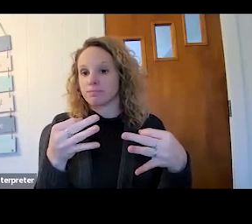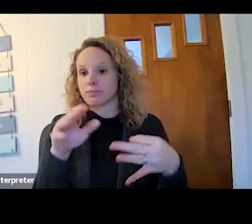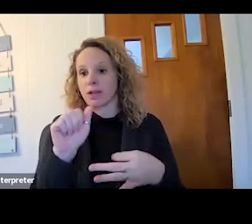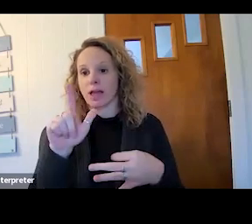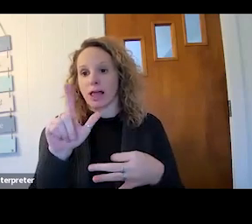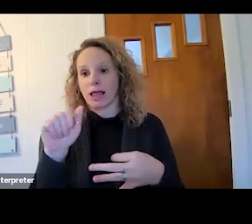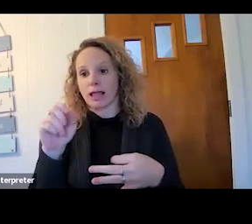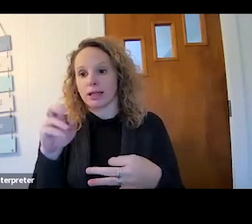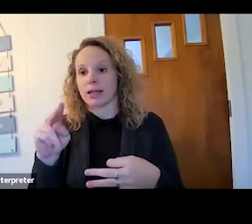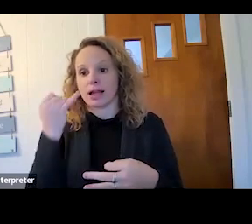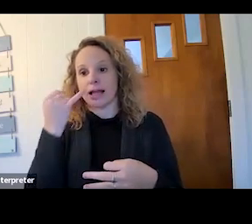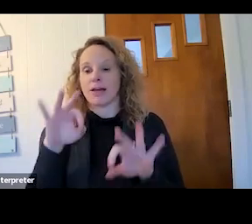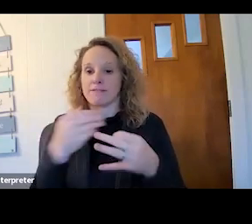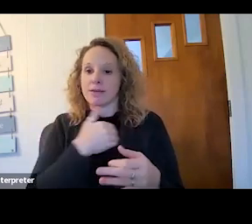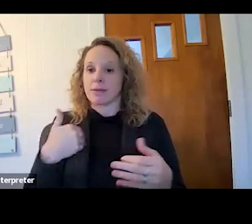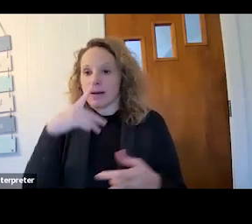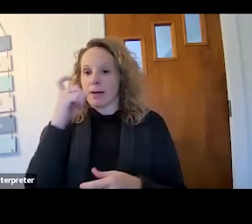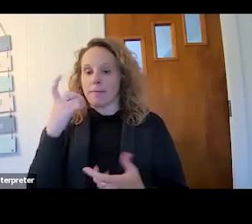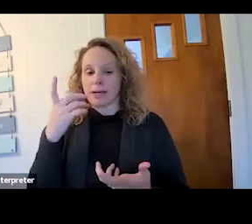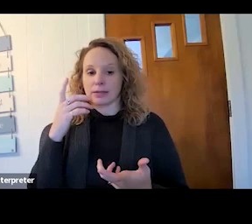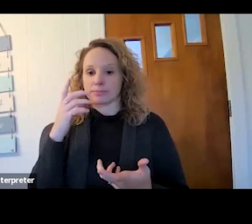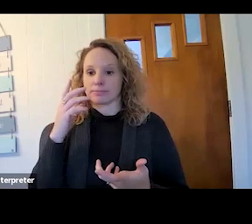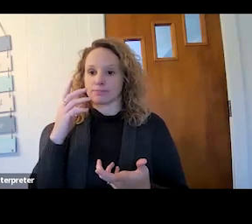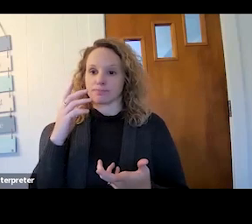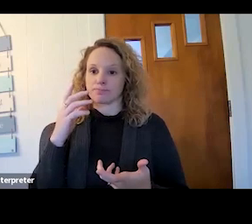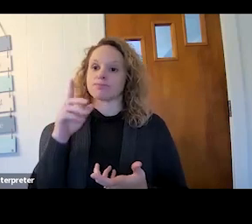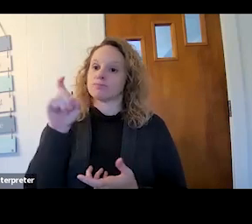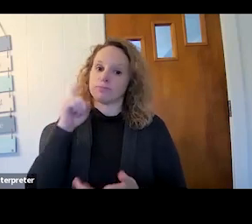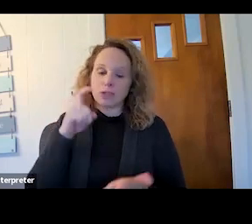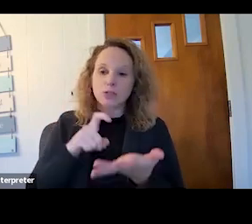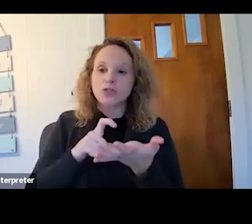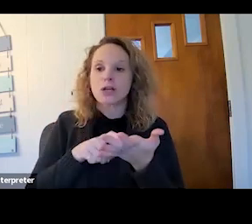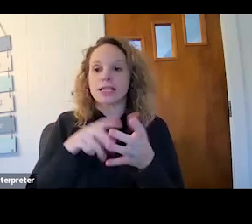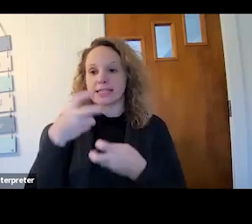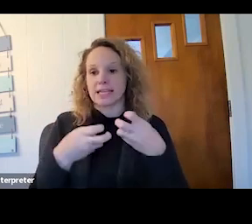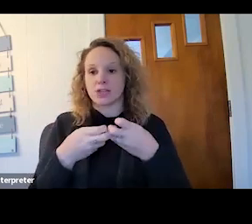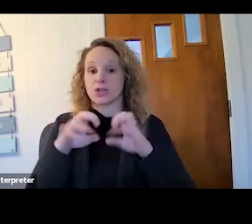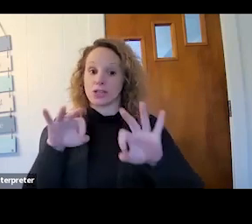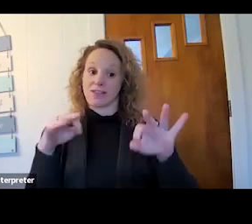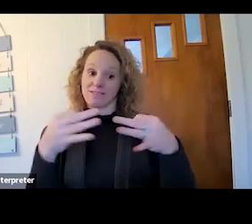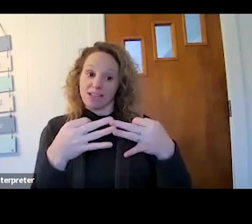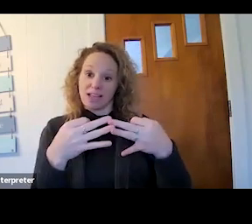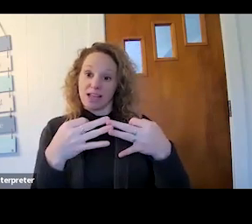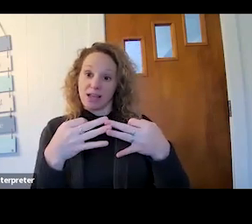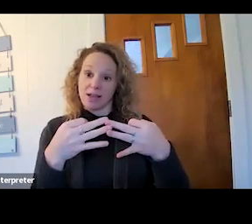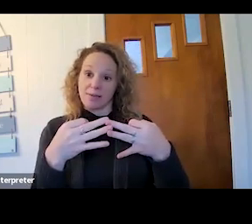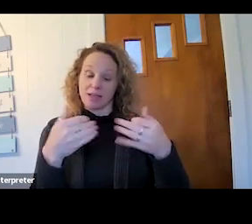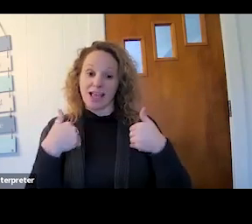if they're a family member, because we also need to address the issues that the families bring, their